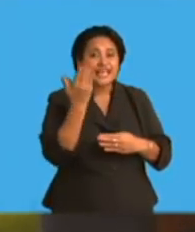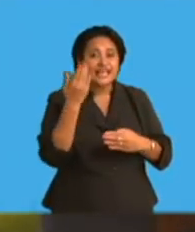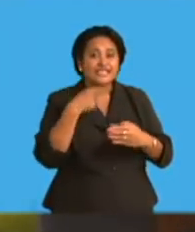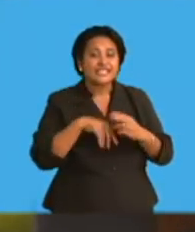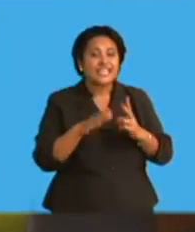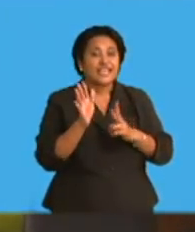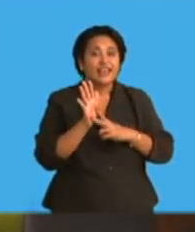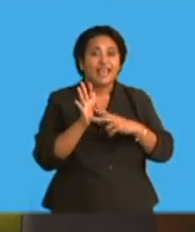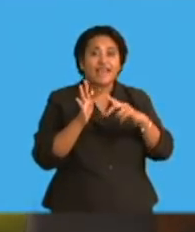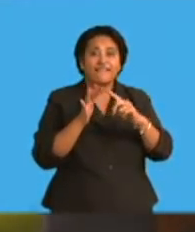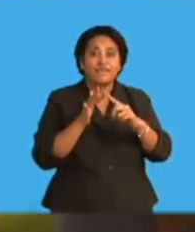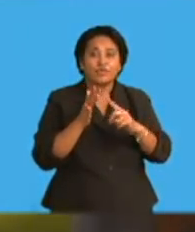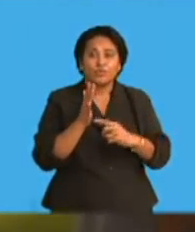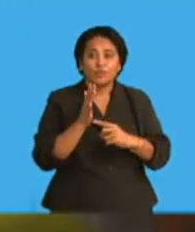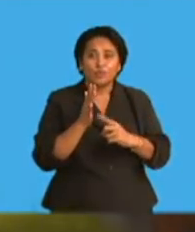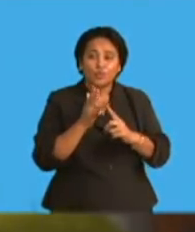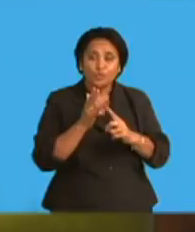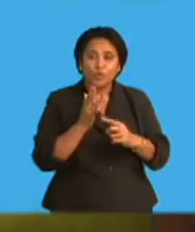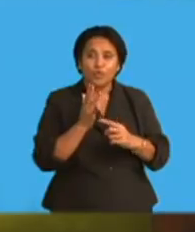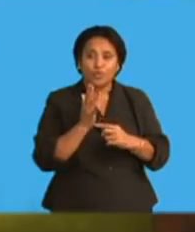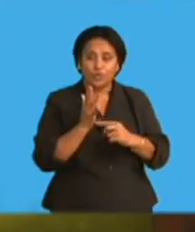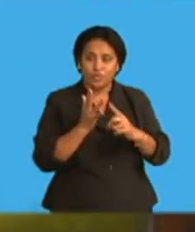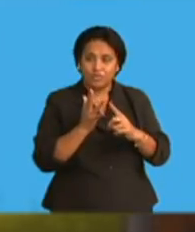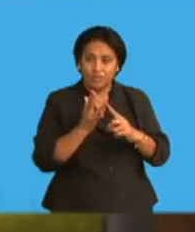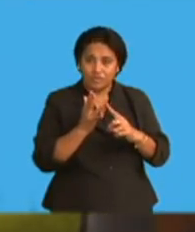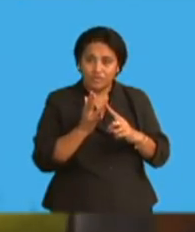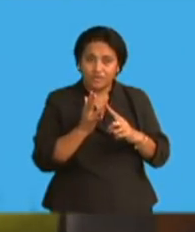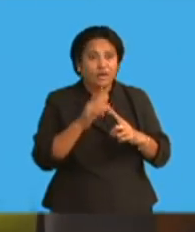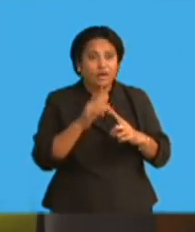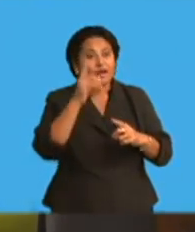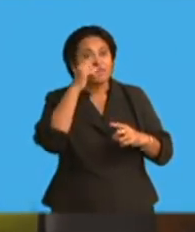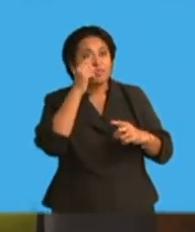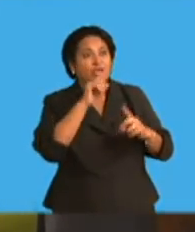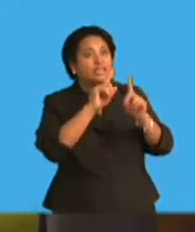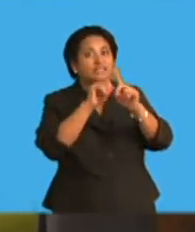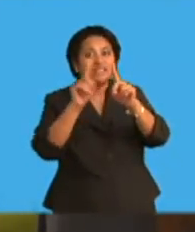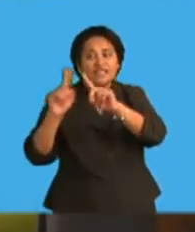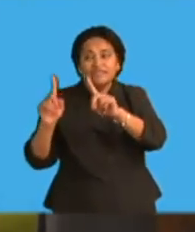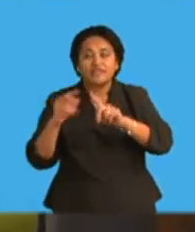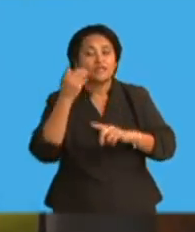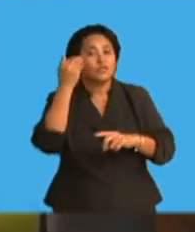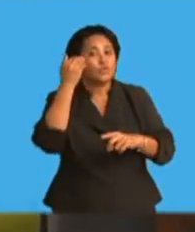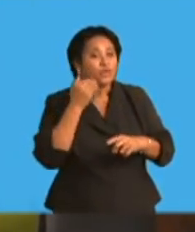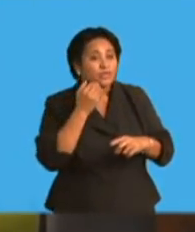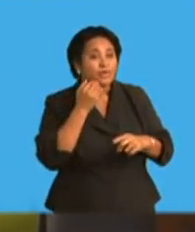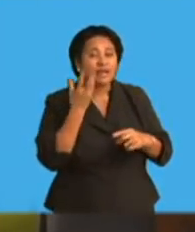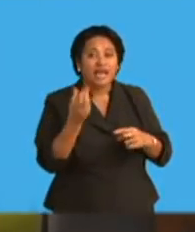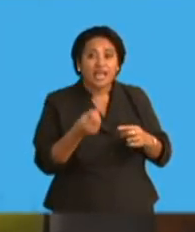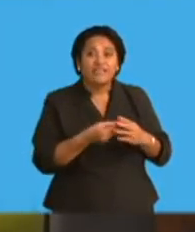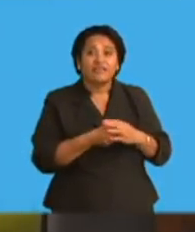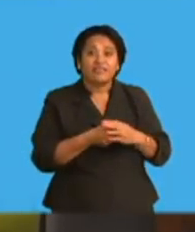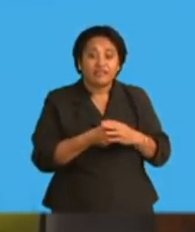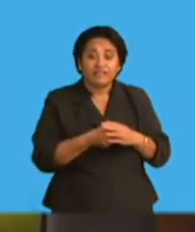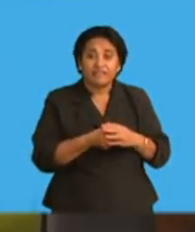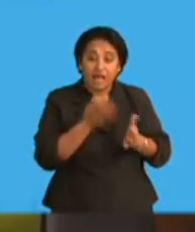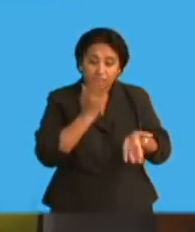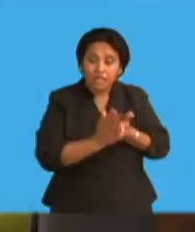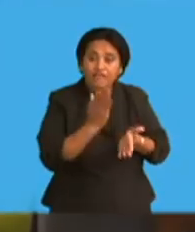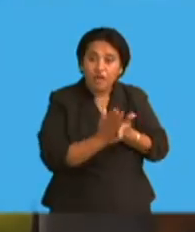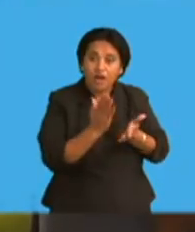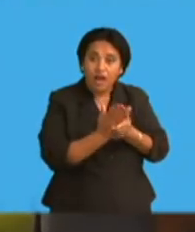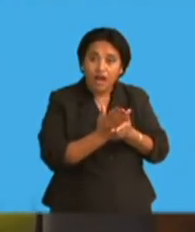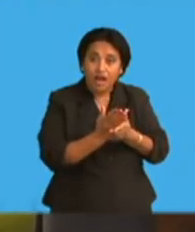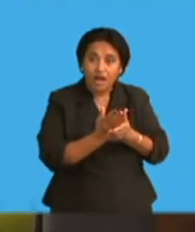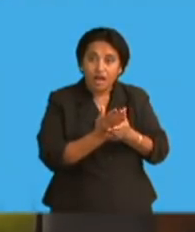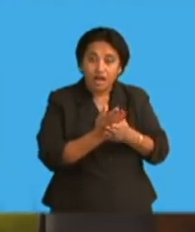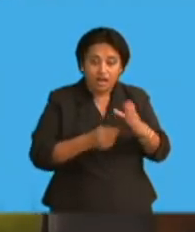in Moanewini were attacked. People in Vanuatu were attacked. Women were raped and they had cassava shoved up their vaginas.